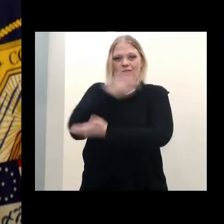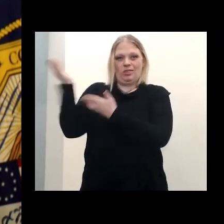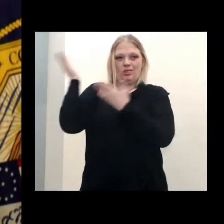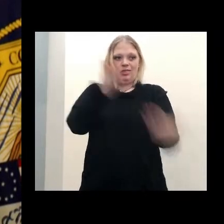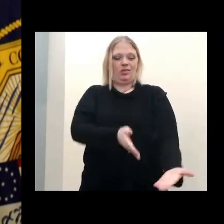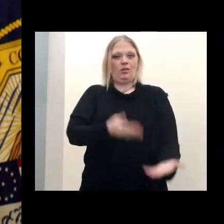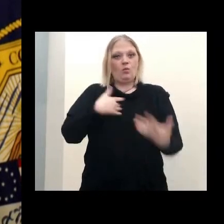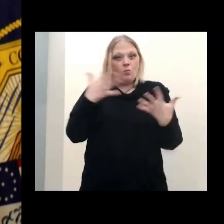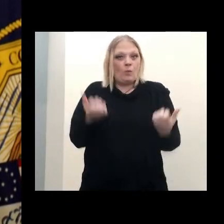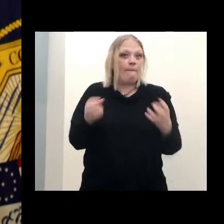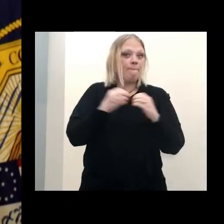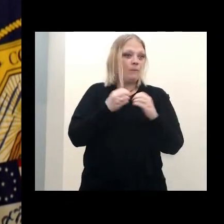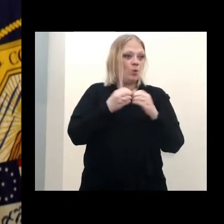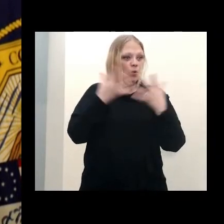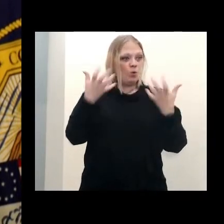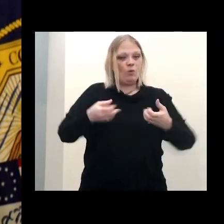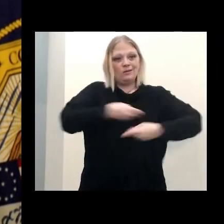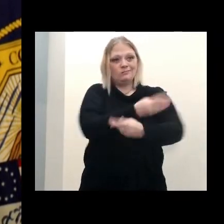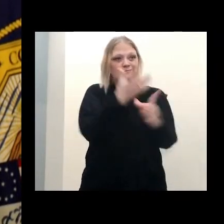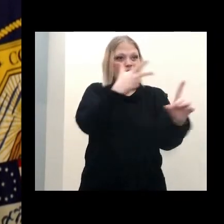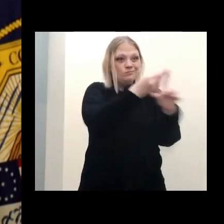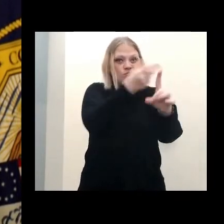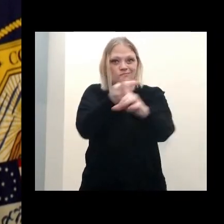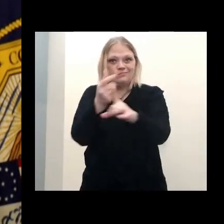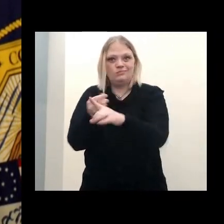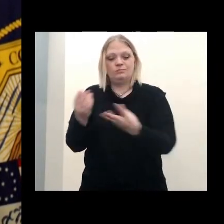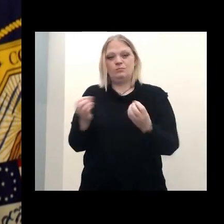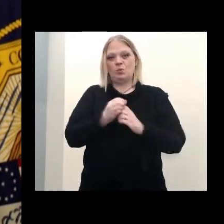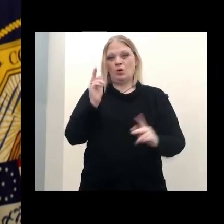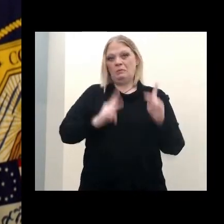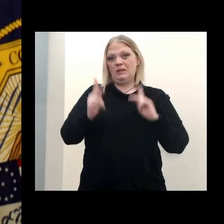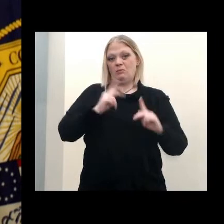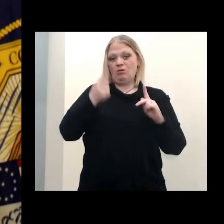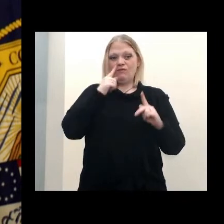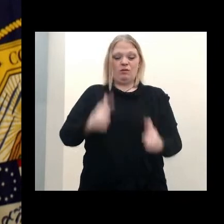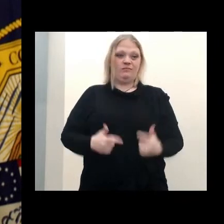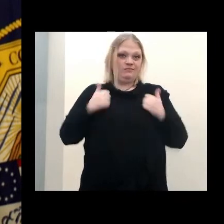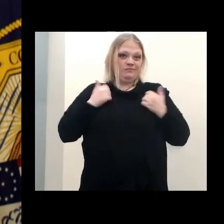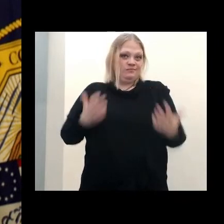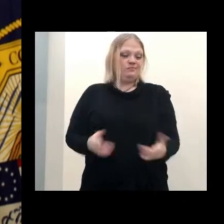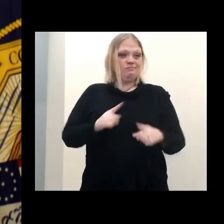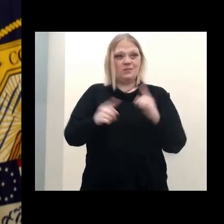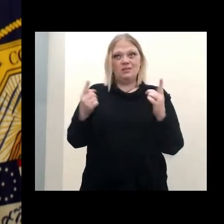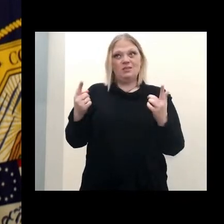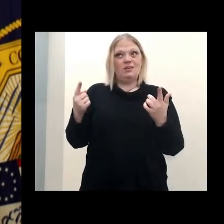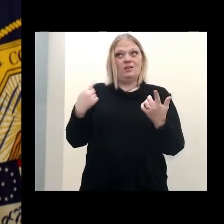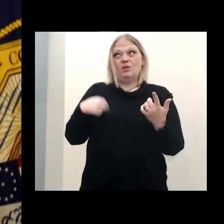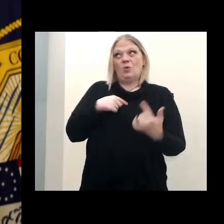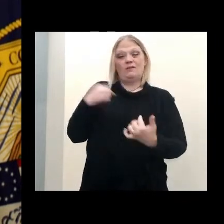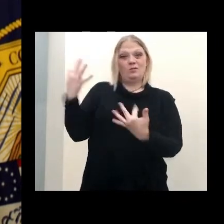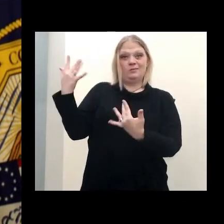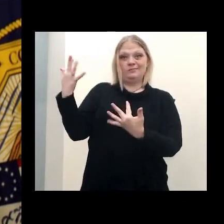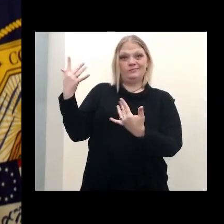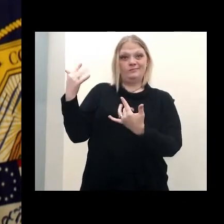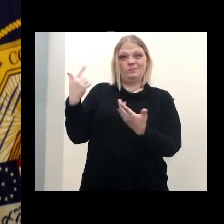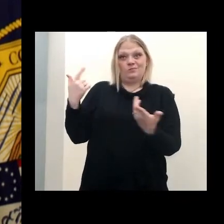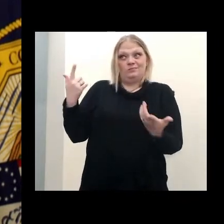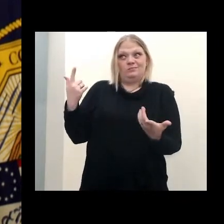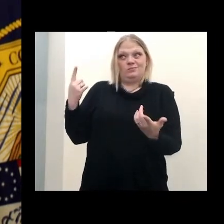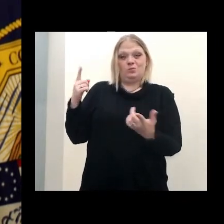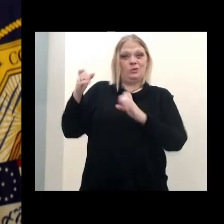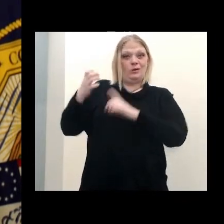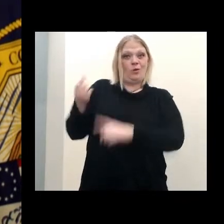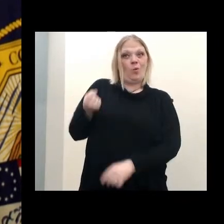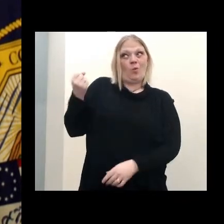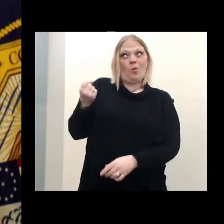our community. We want to be able to get more vaccines into the arms of our residents, but we are at the mercy of whatever the state sends us, and the state